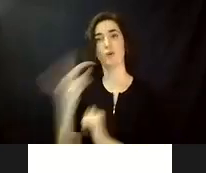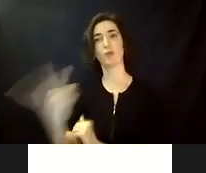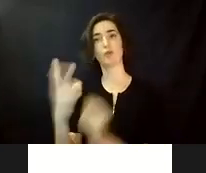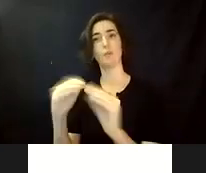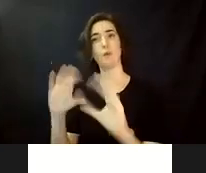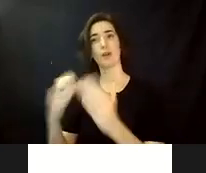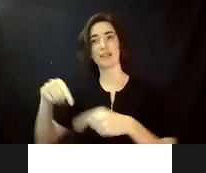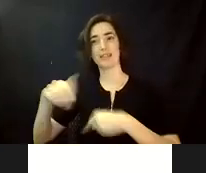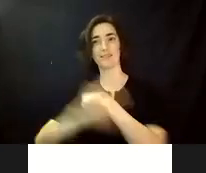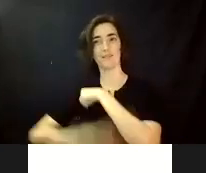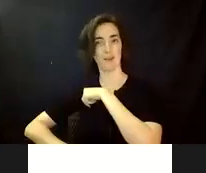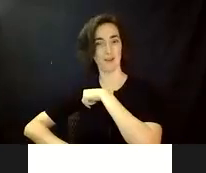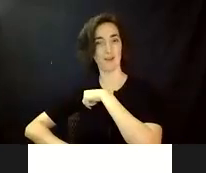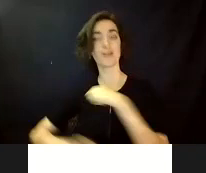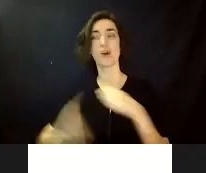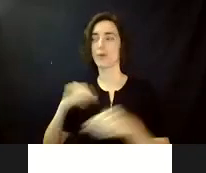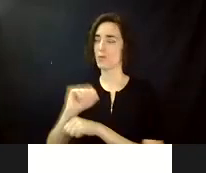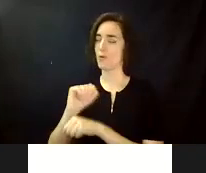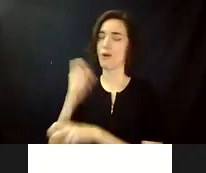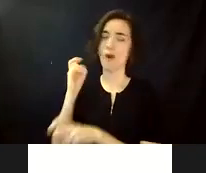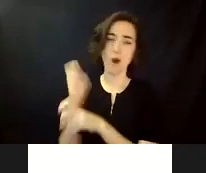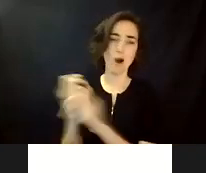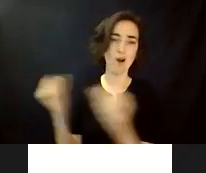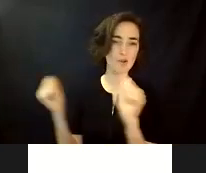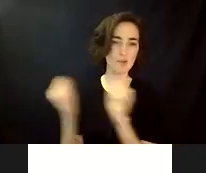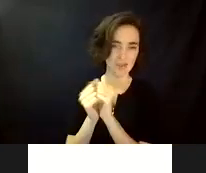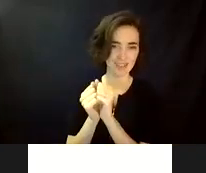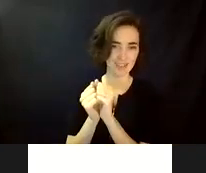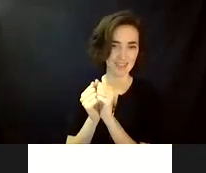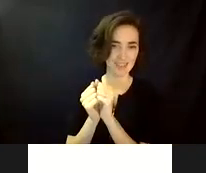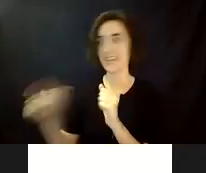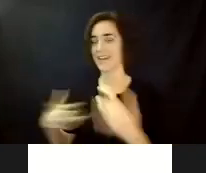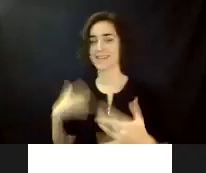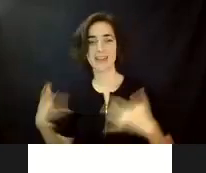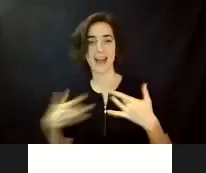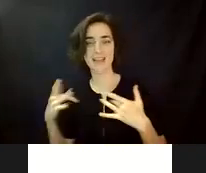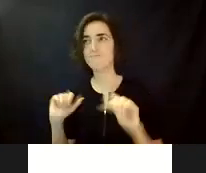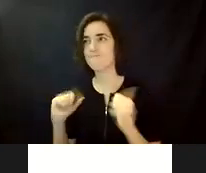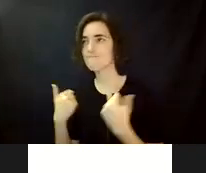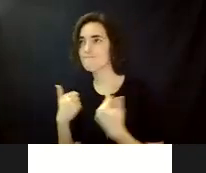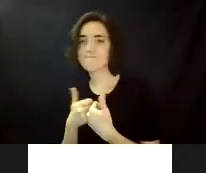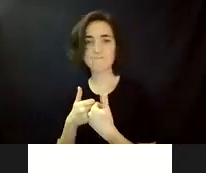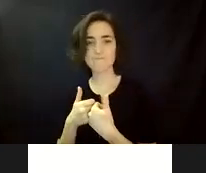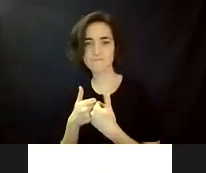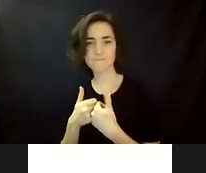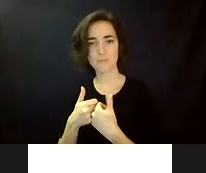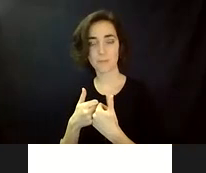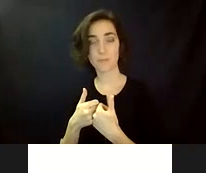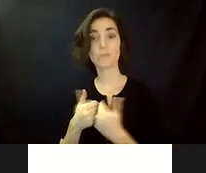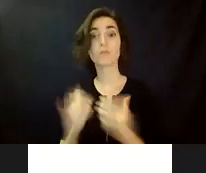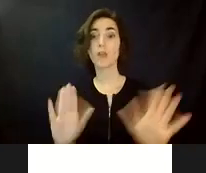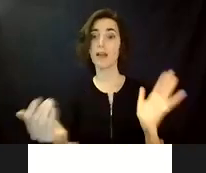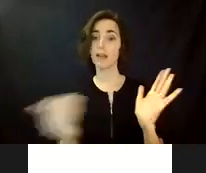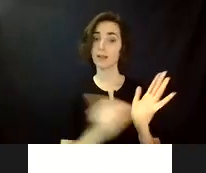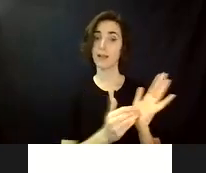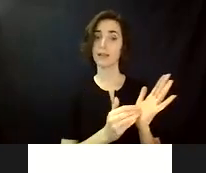fall. So we work very hard with him, and he is excited about the challenges. And again, we just want other